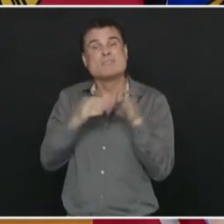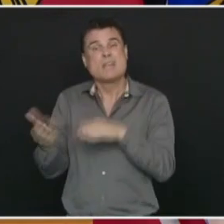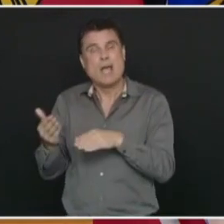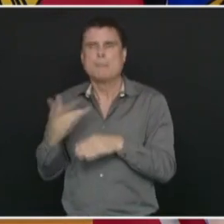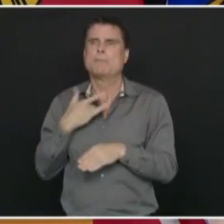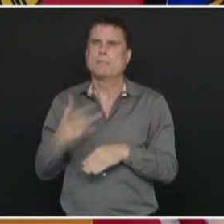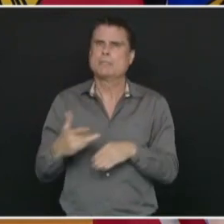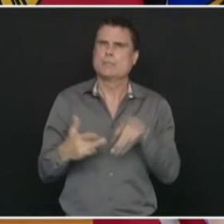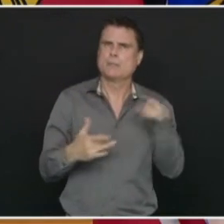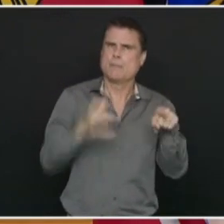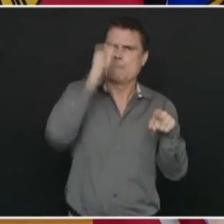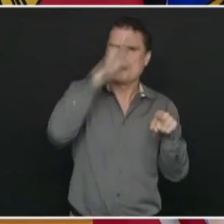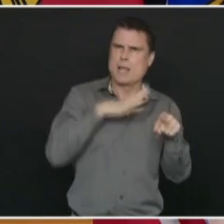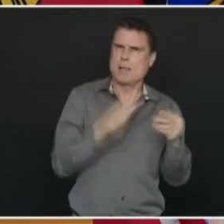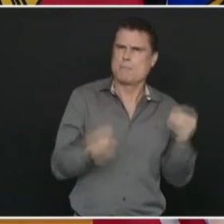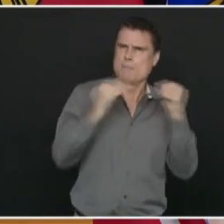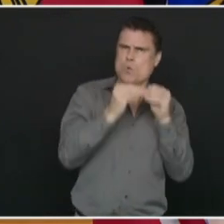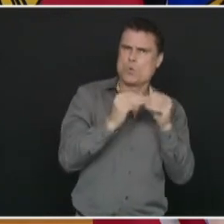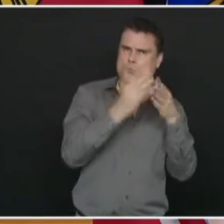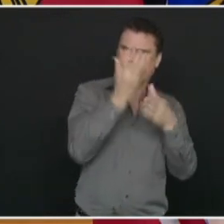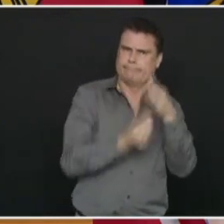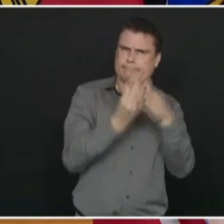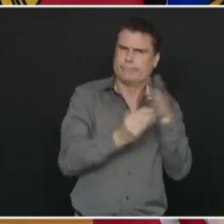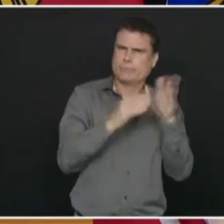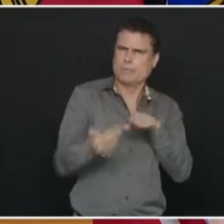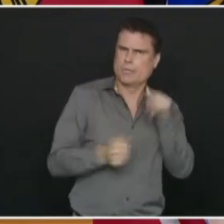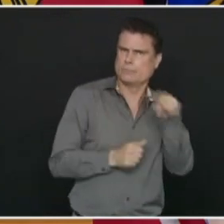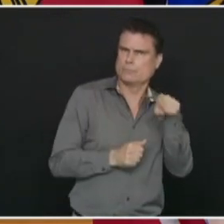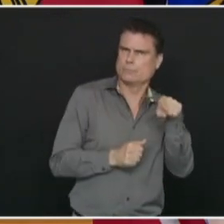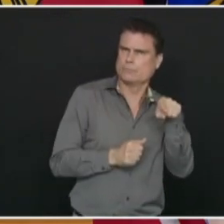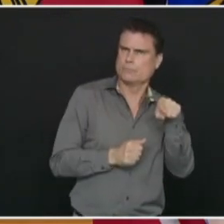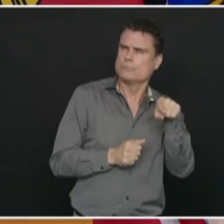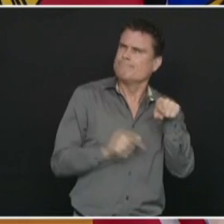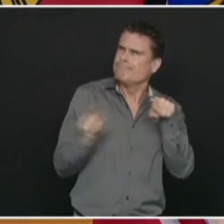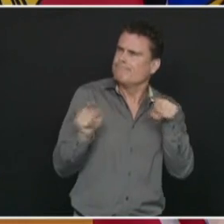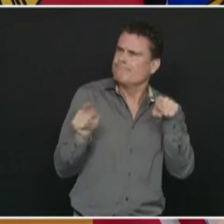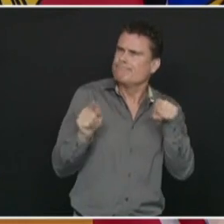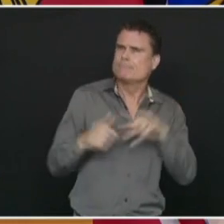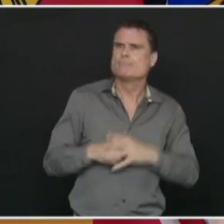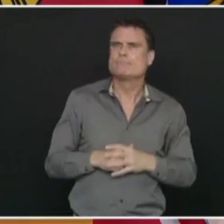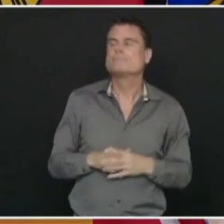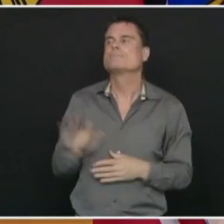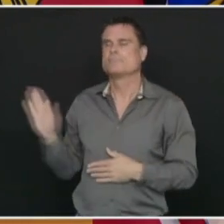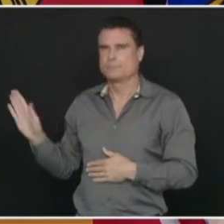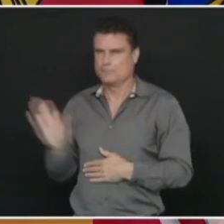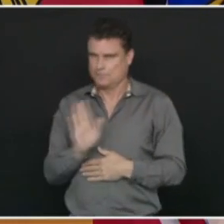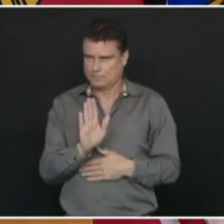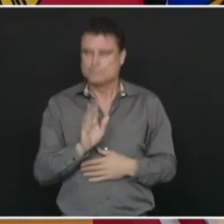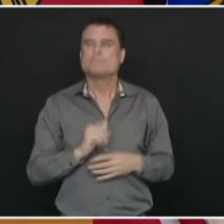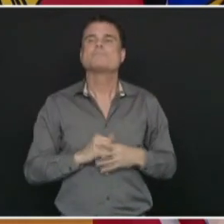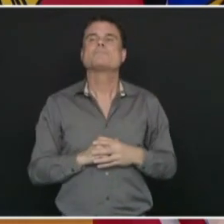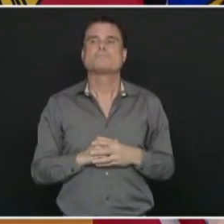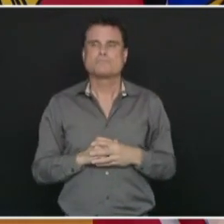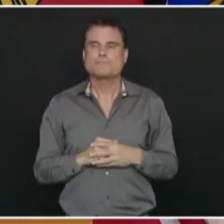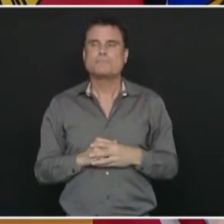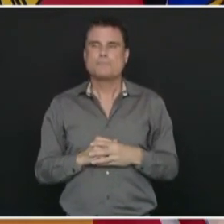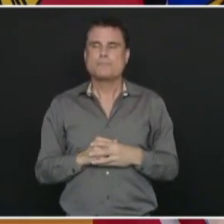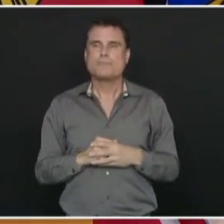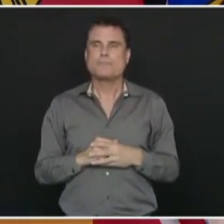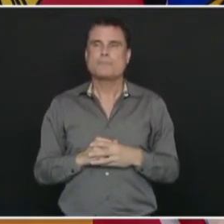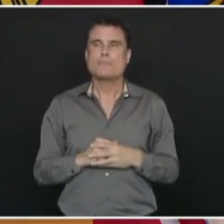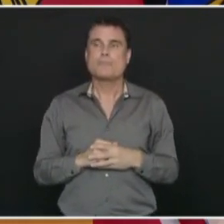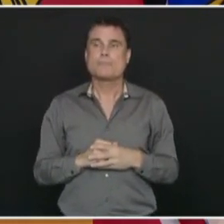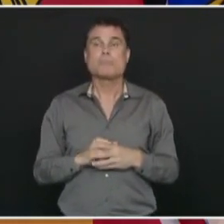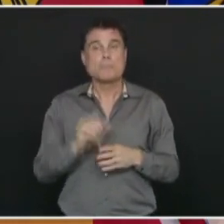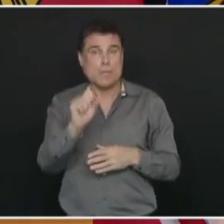year. So we're targeting again, trying to make sure that we're catching everybody in our community, but particularly where we see